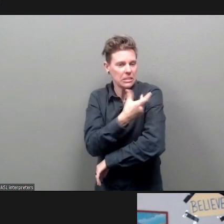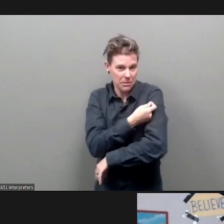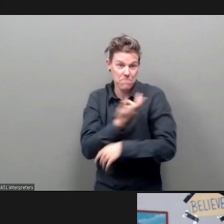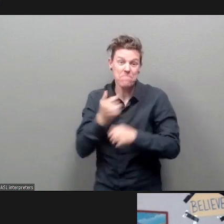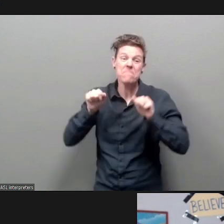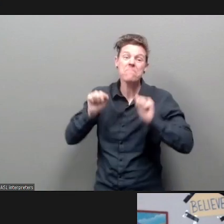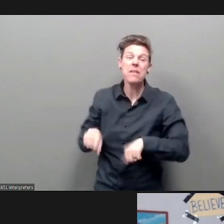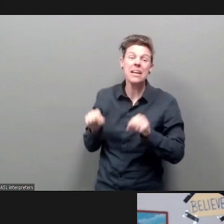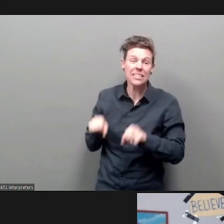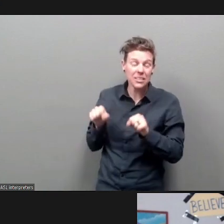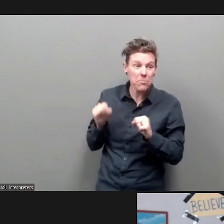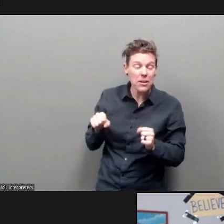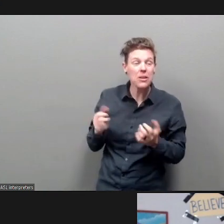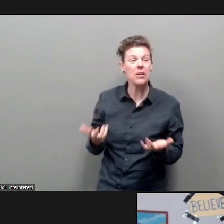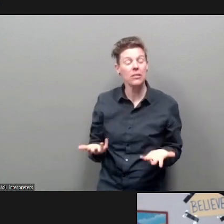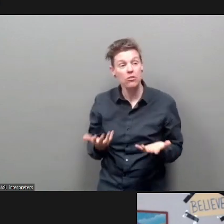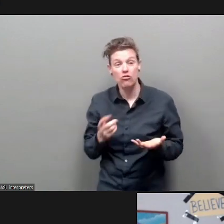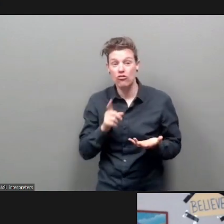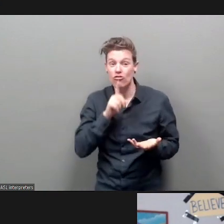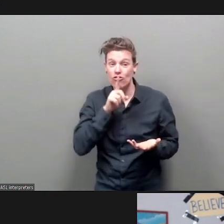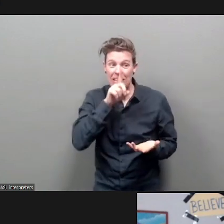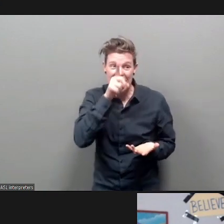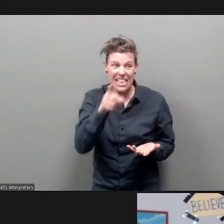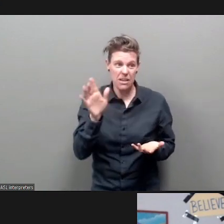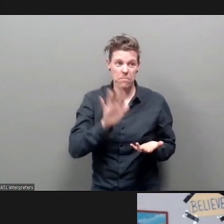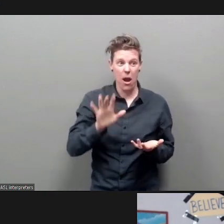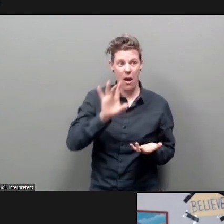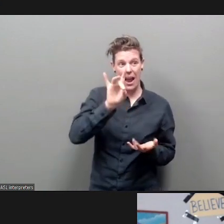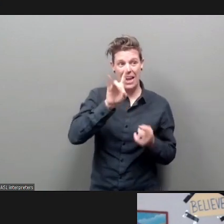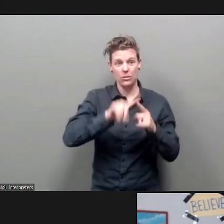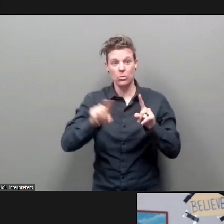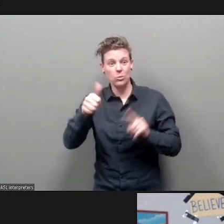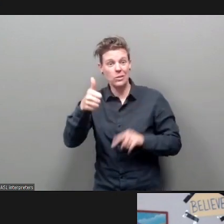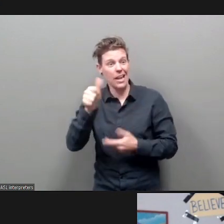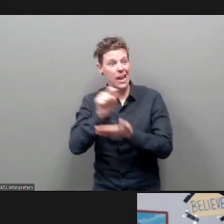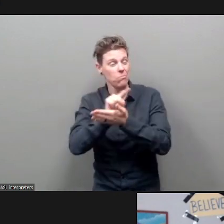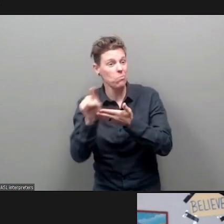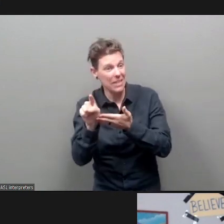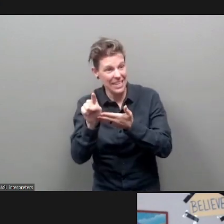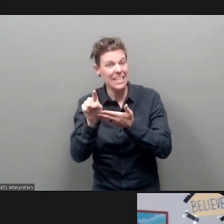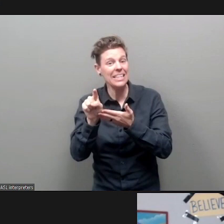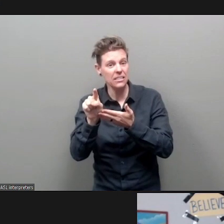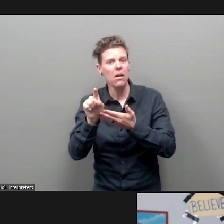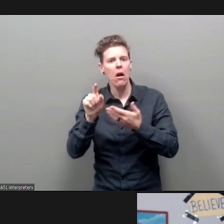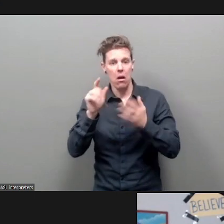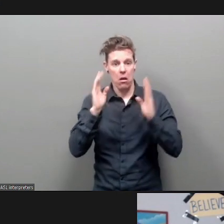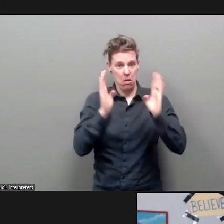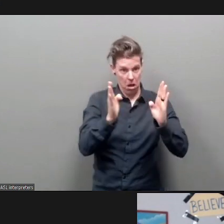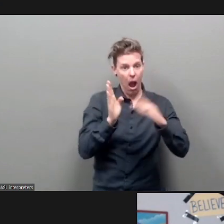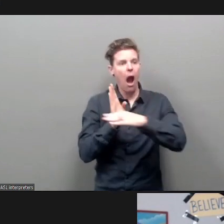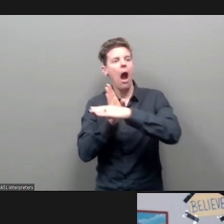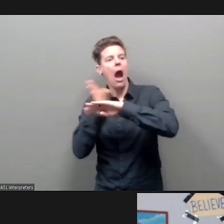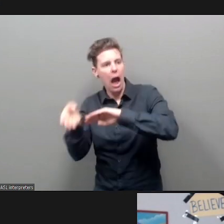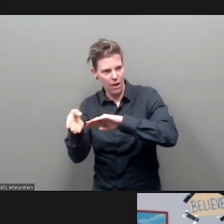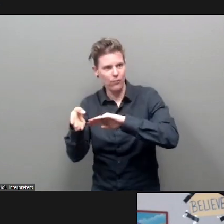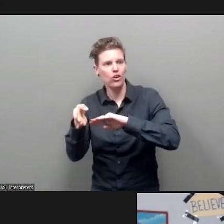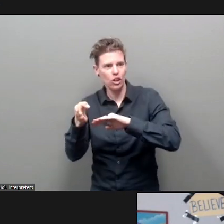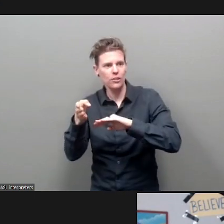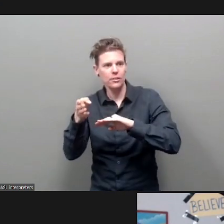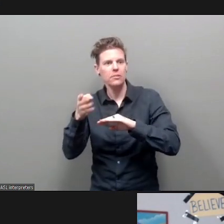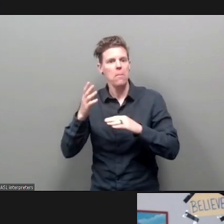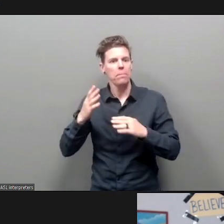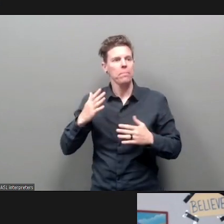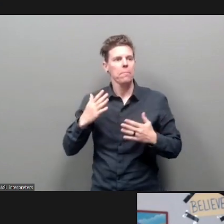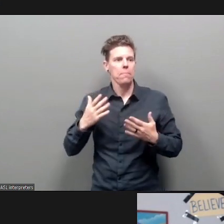are 8 to 10 weeks really after the onset of most people being eligible for boosters.